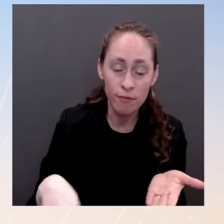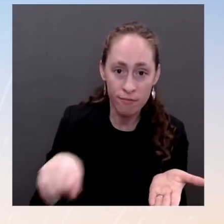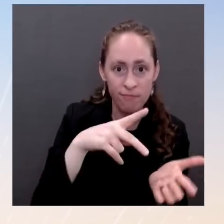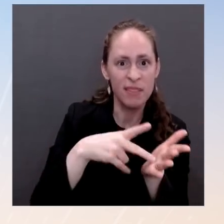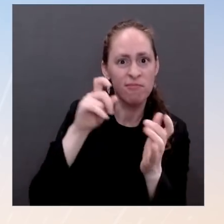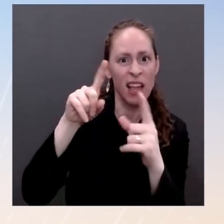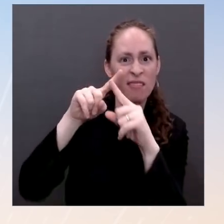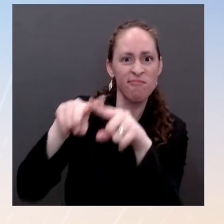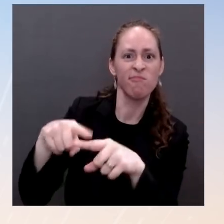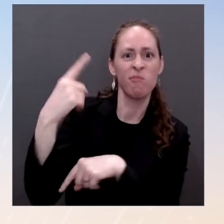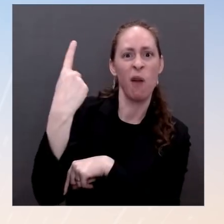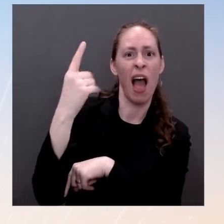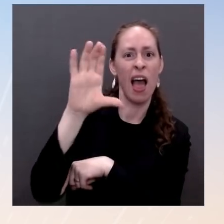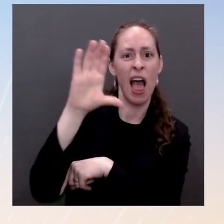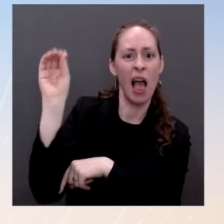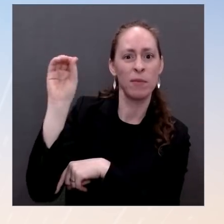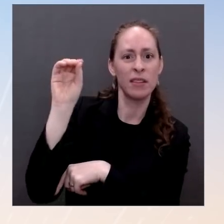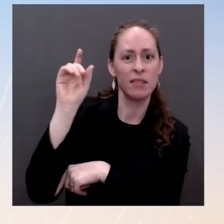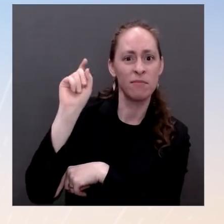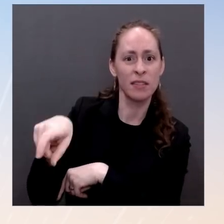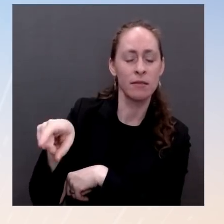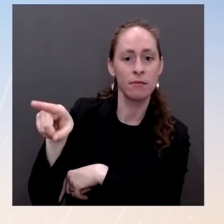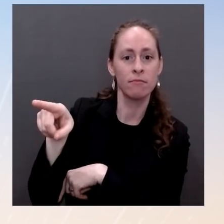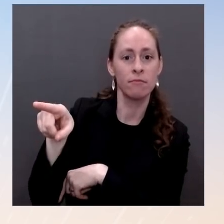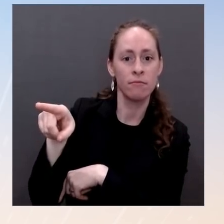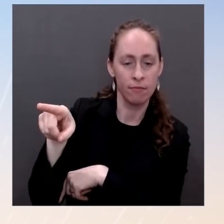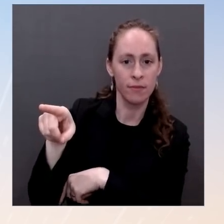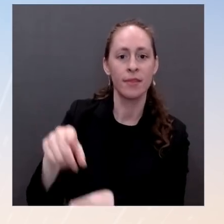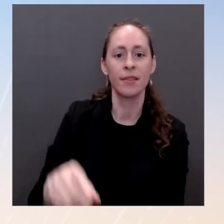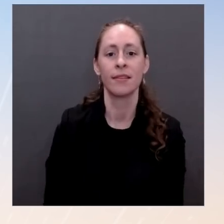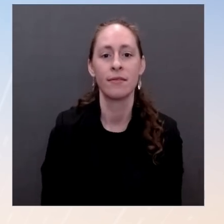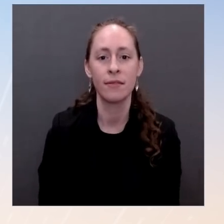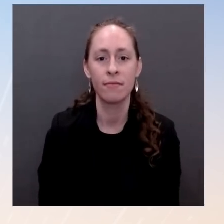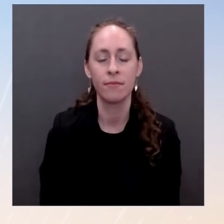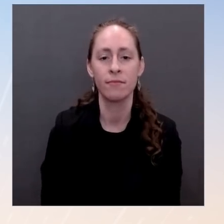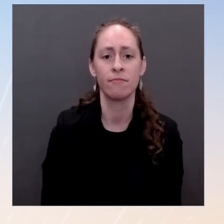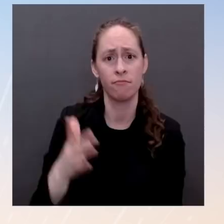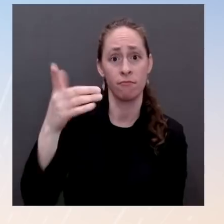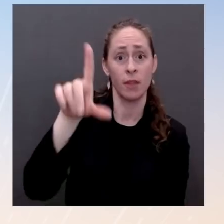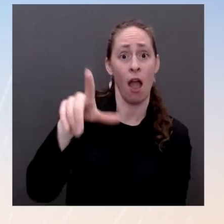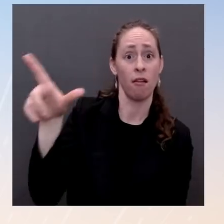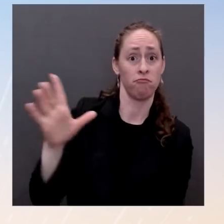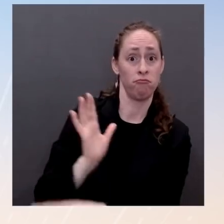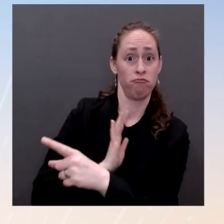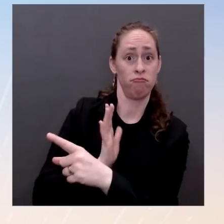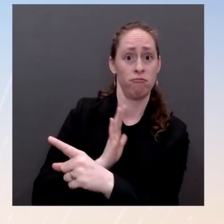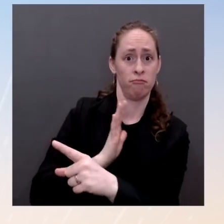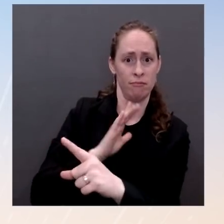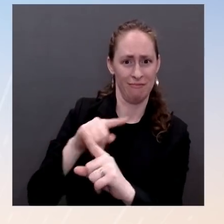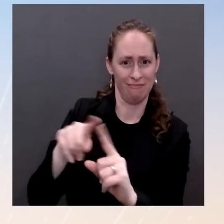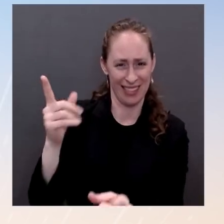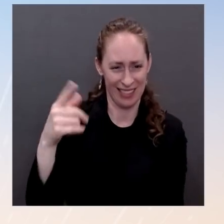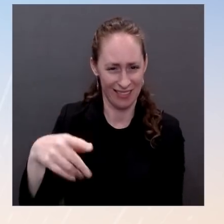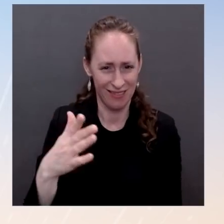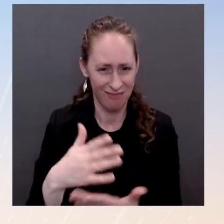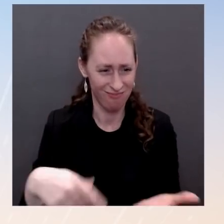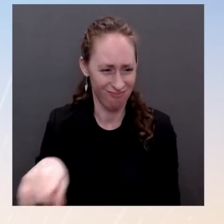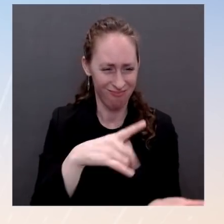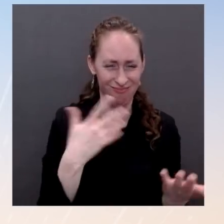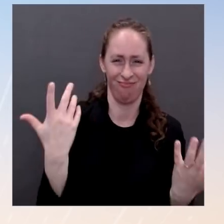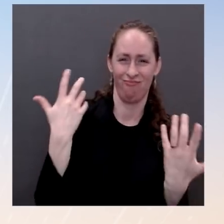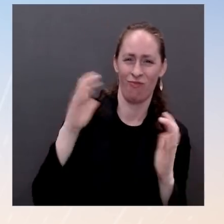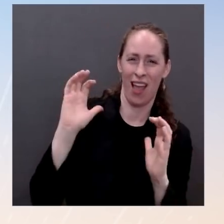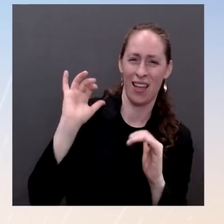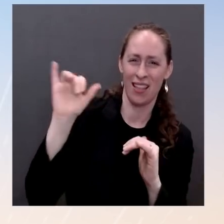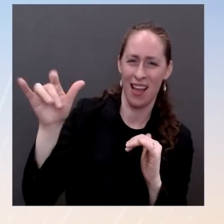tenants, bad for the American people, bad for people living in apartment buildings who may have to pay more and accept lower quality service. More than a